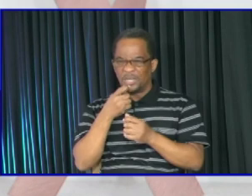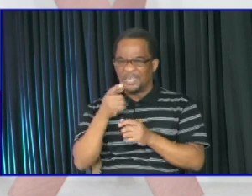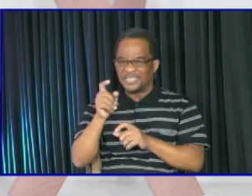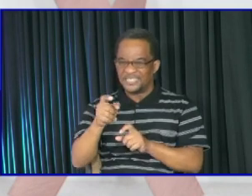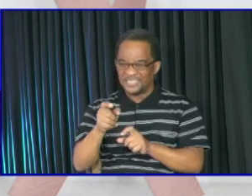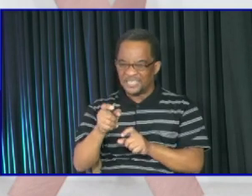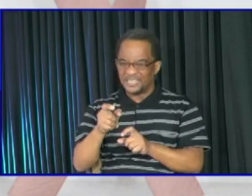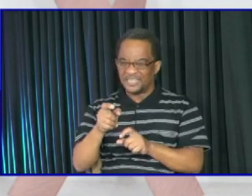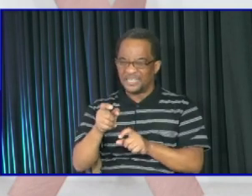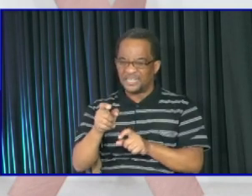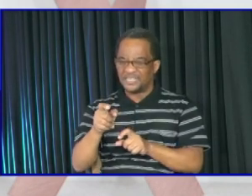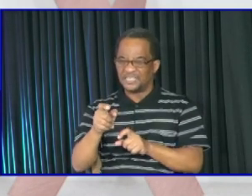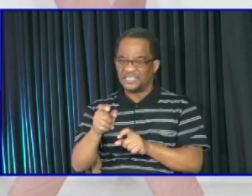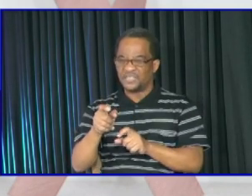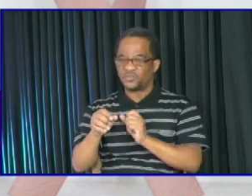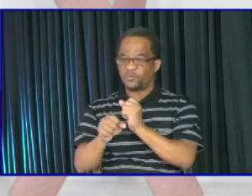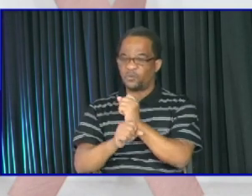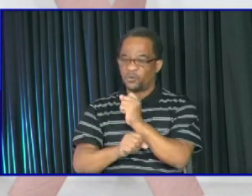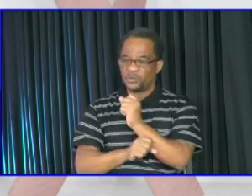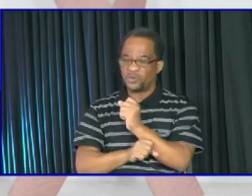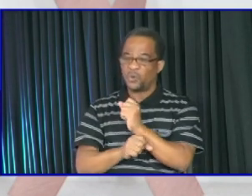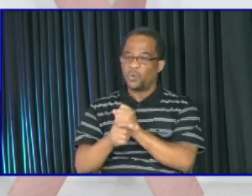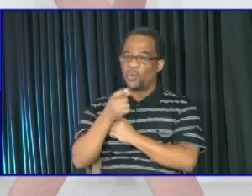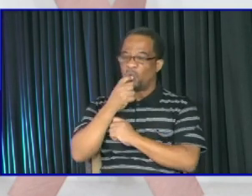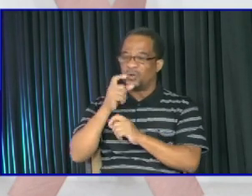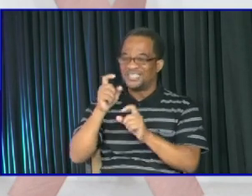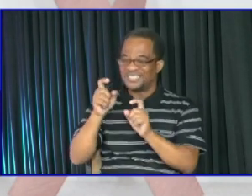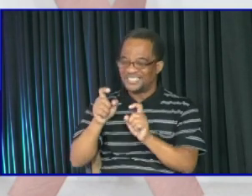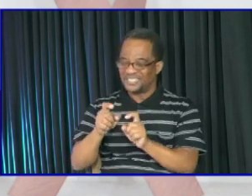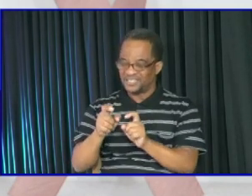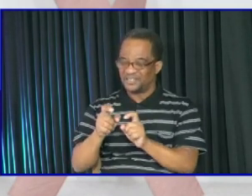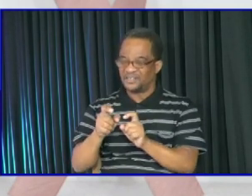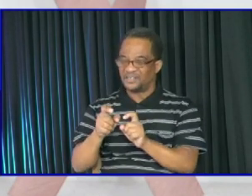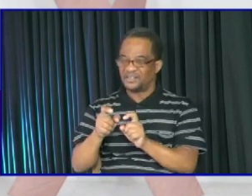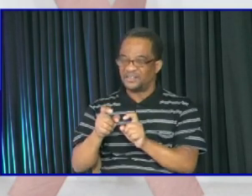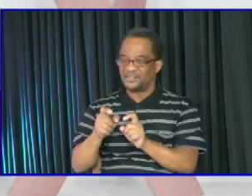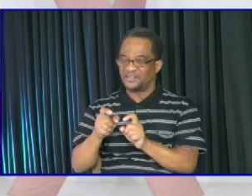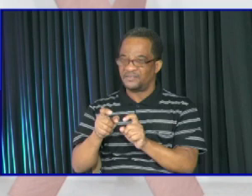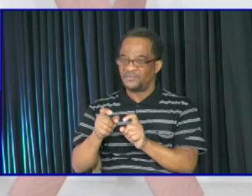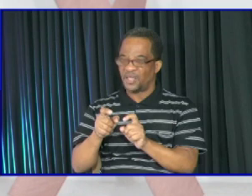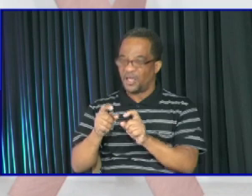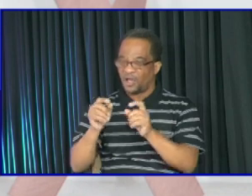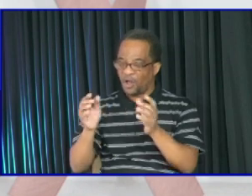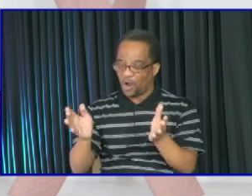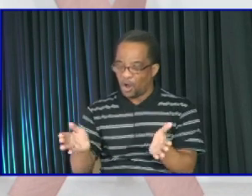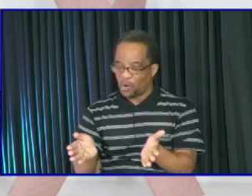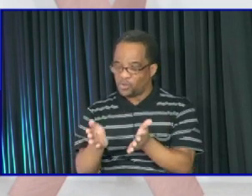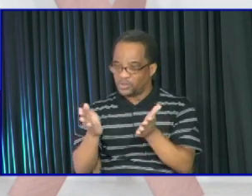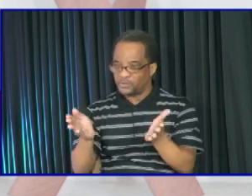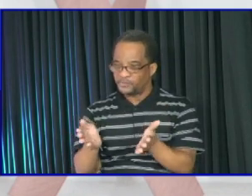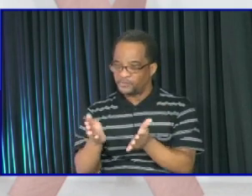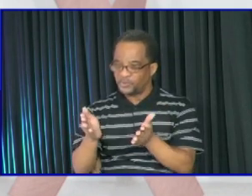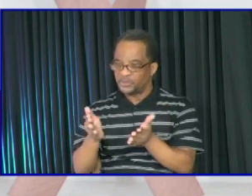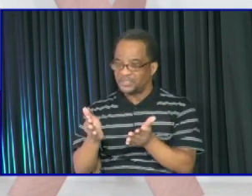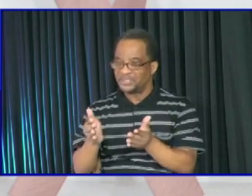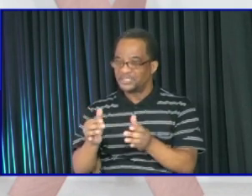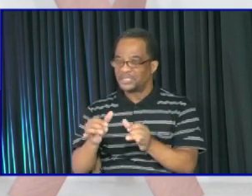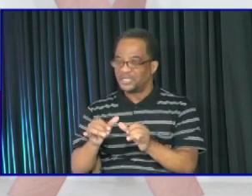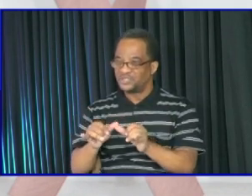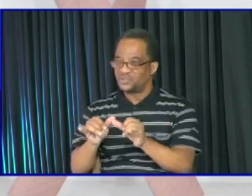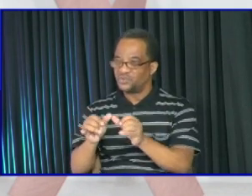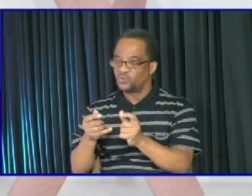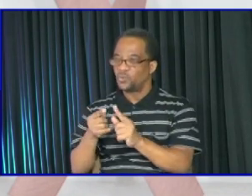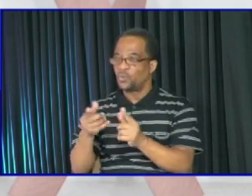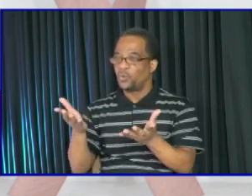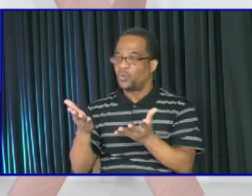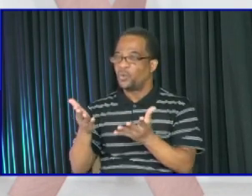who need a support, who need a further encouragement to press towards the finishing